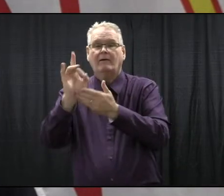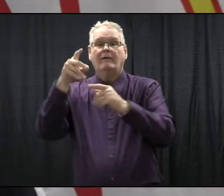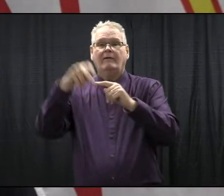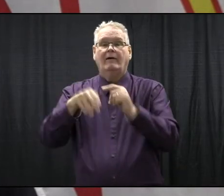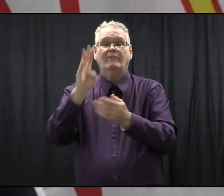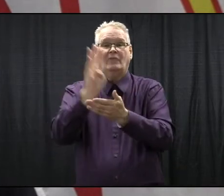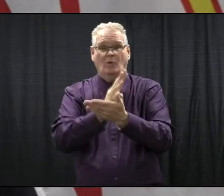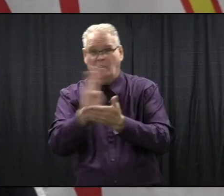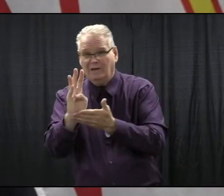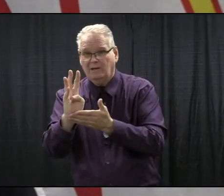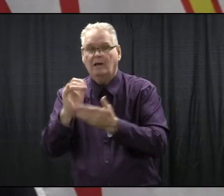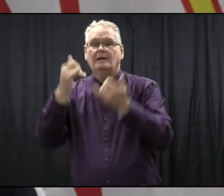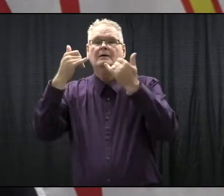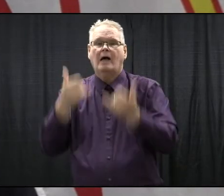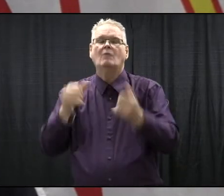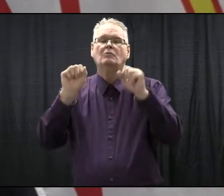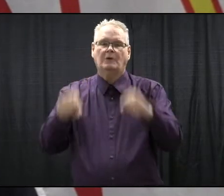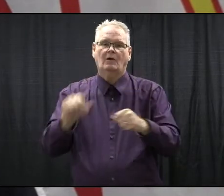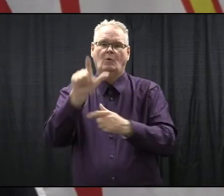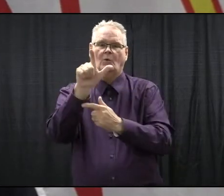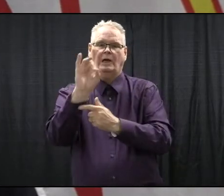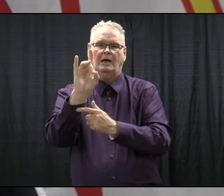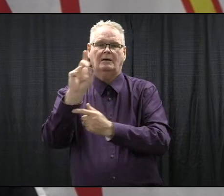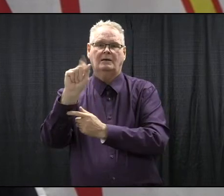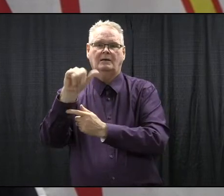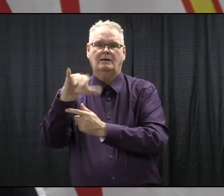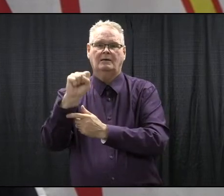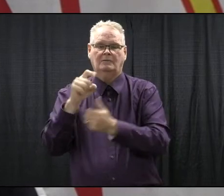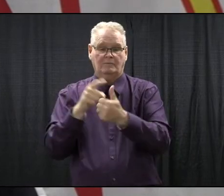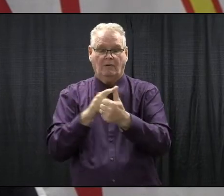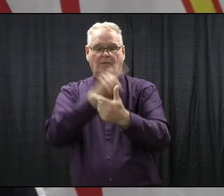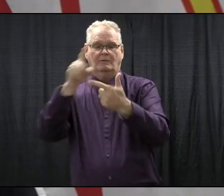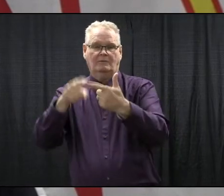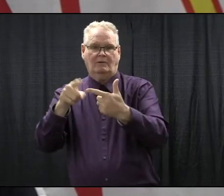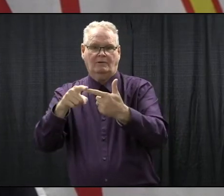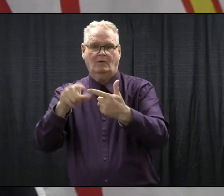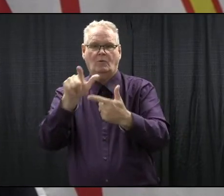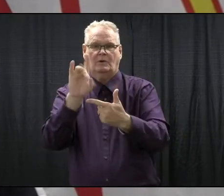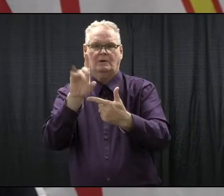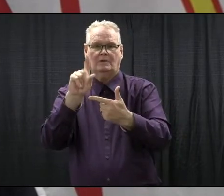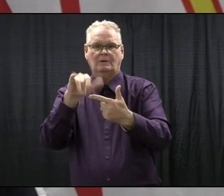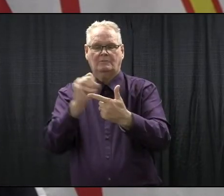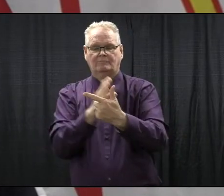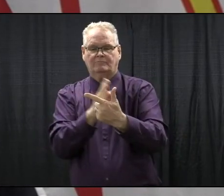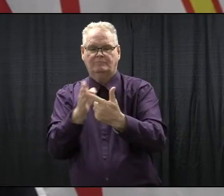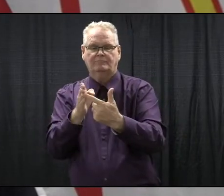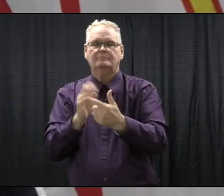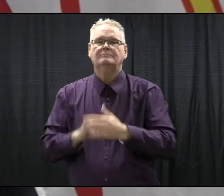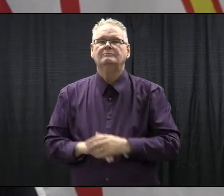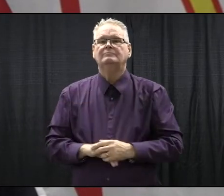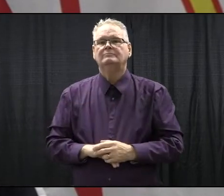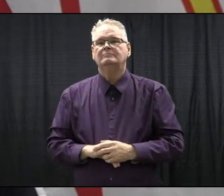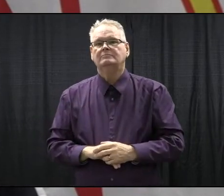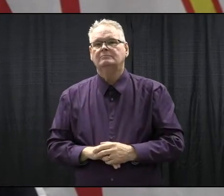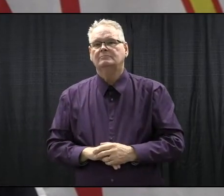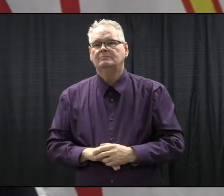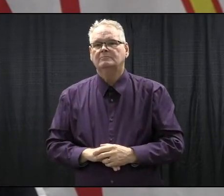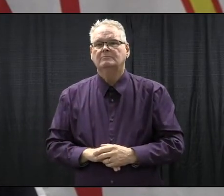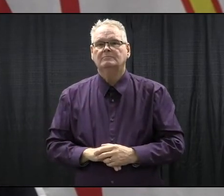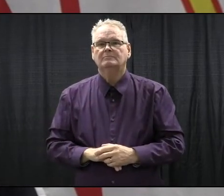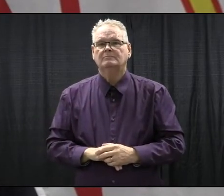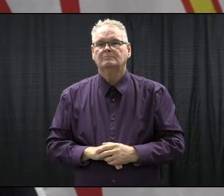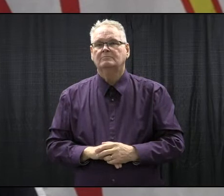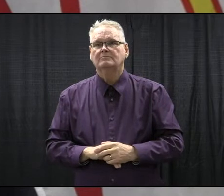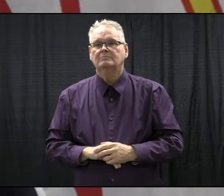week. This is well ahead of our estimated timeline. Taking all these factors into consideration,